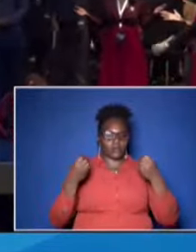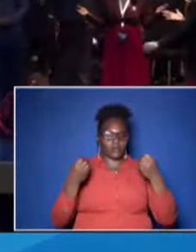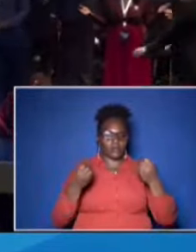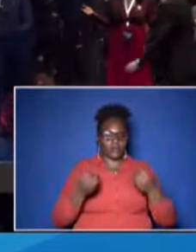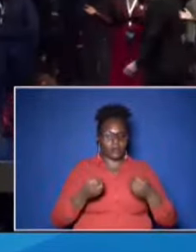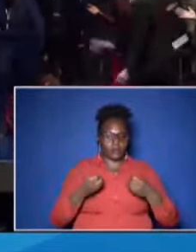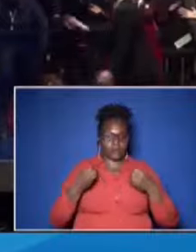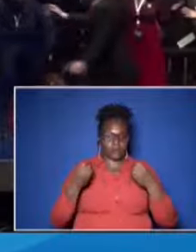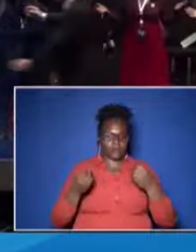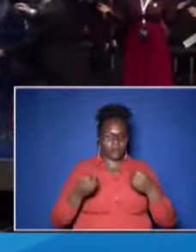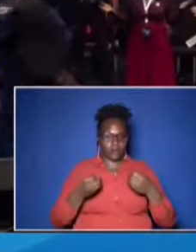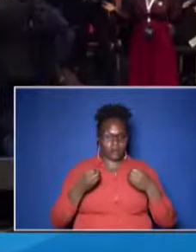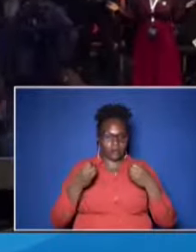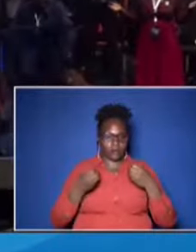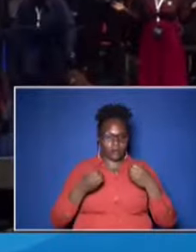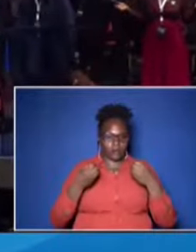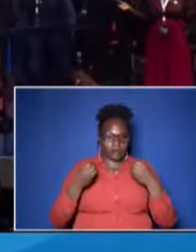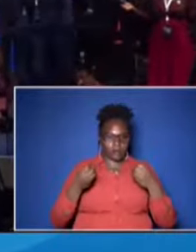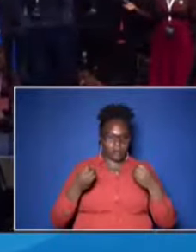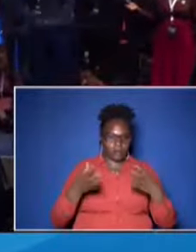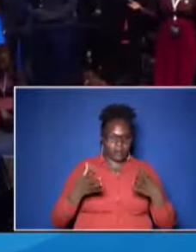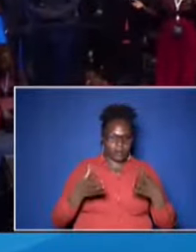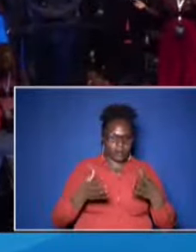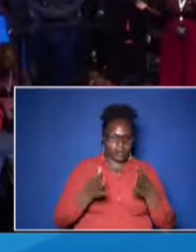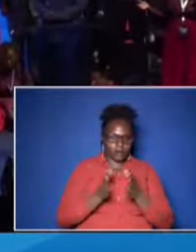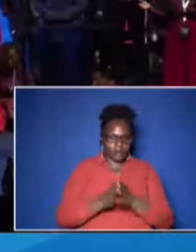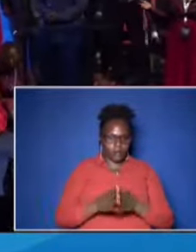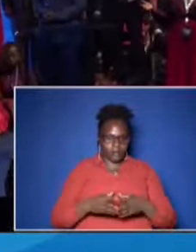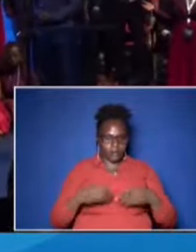godall Pi up the king